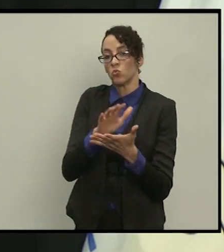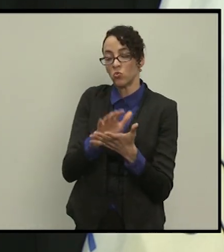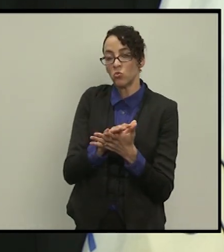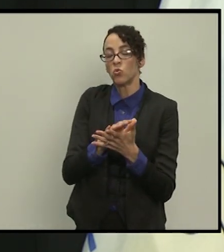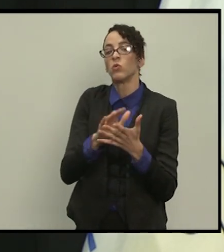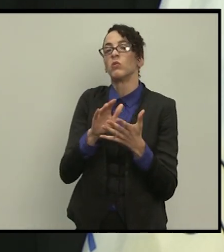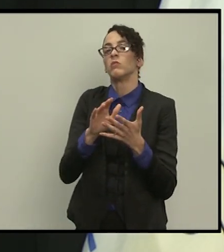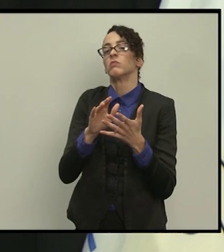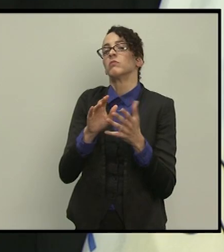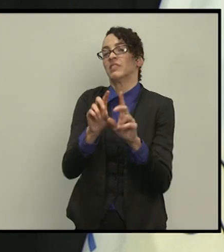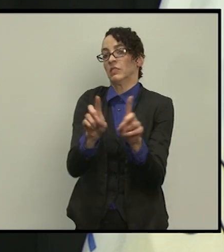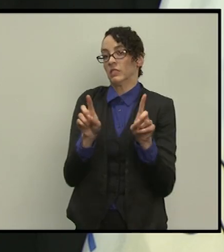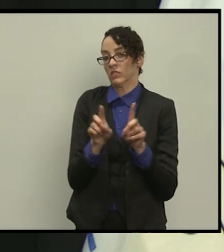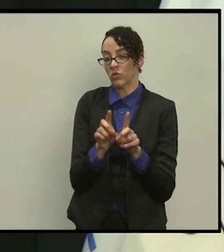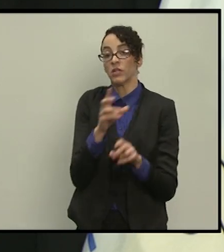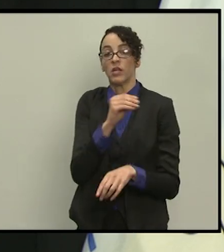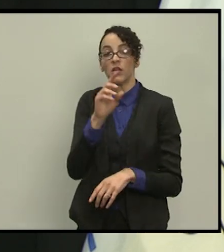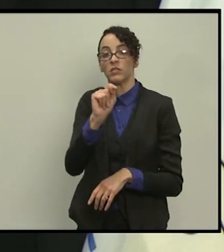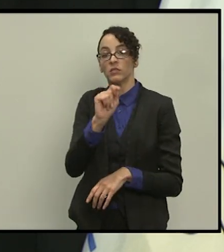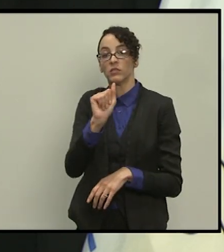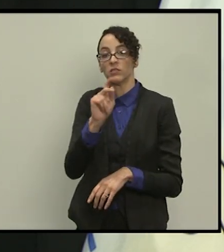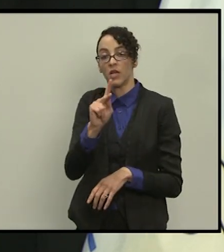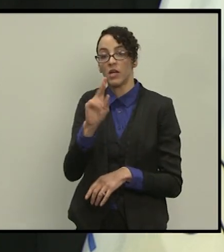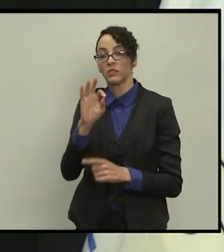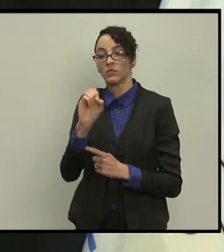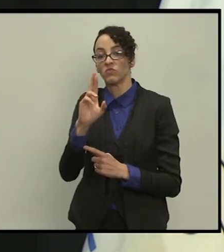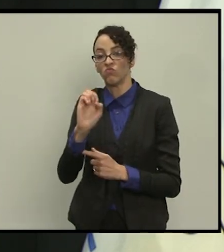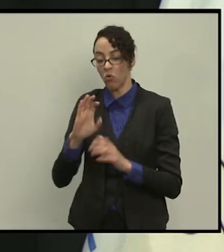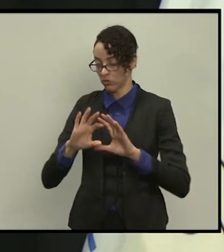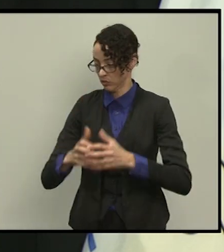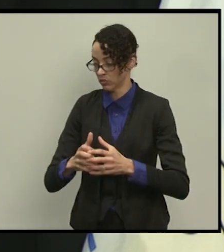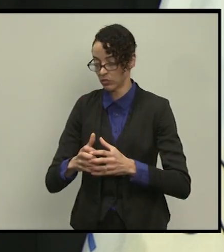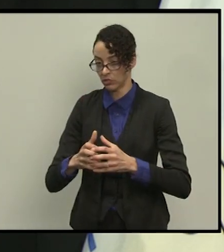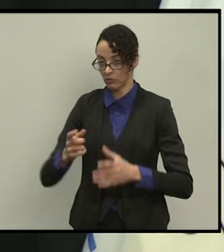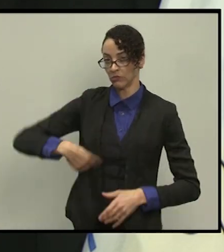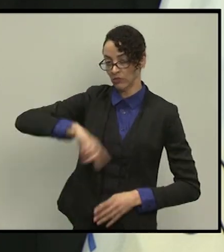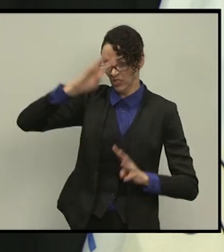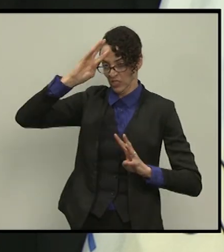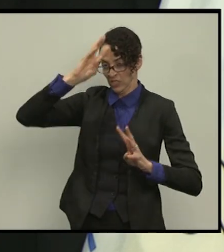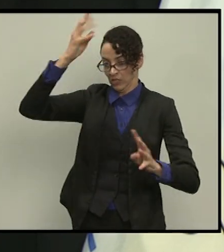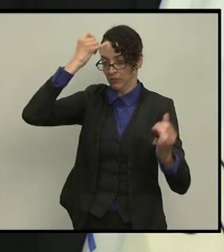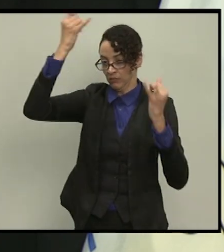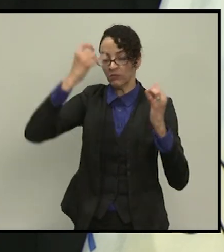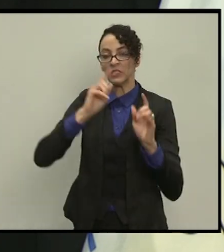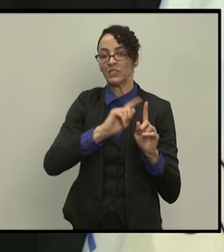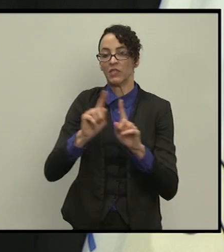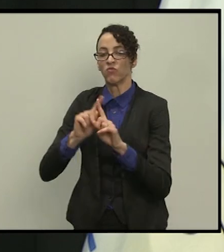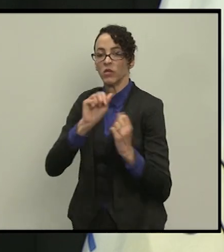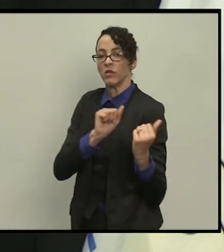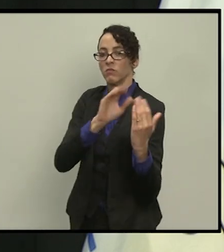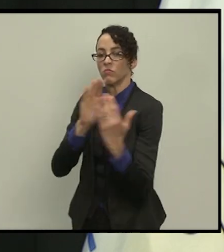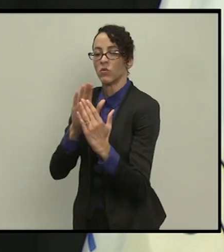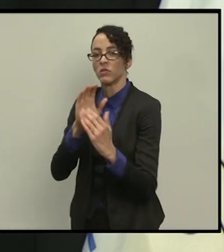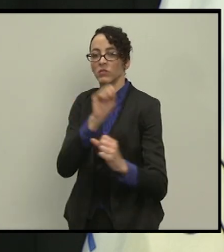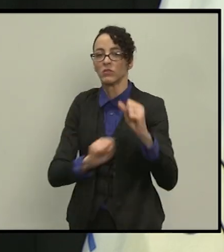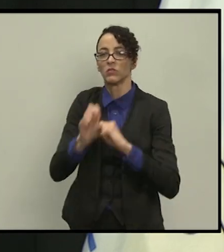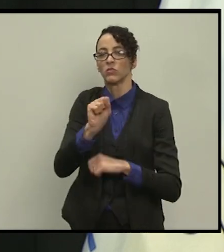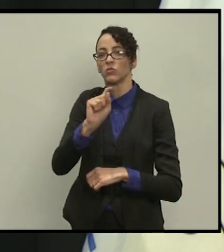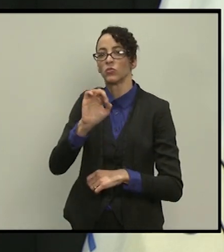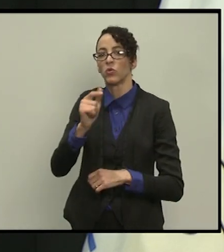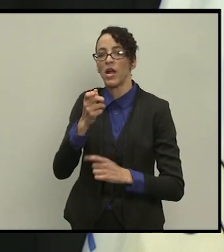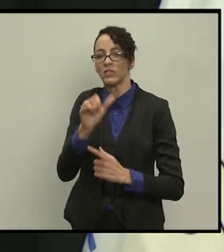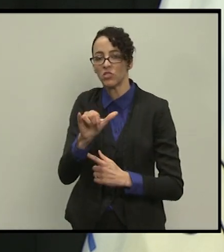Equity Studies Task Force, to develop strategies again that will allow us to not just address what is happening right now, but to be more intentional moving